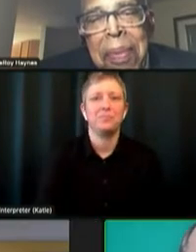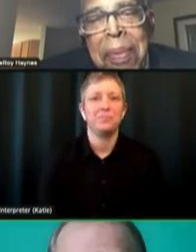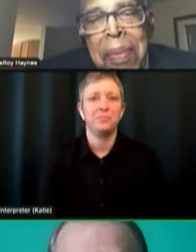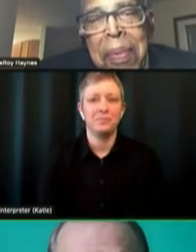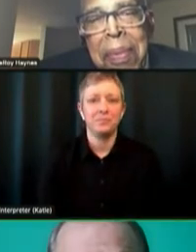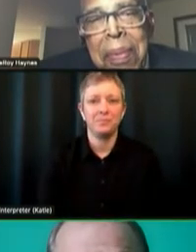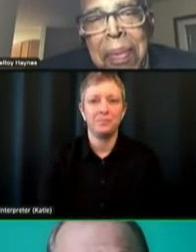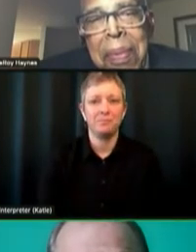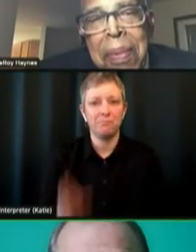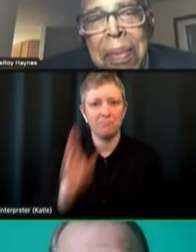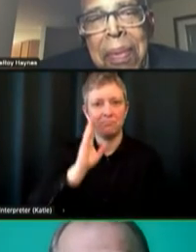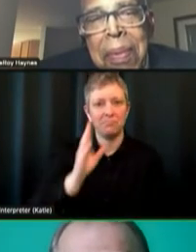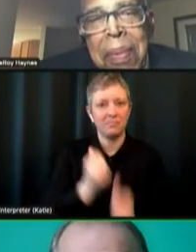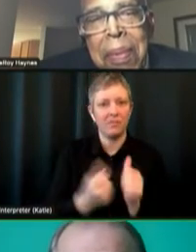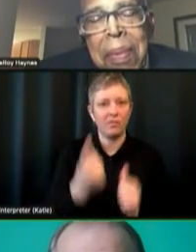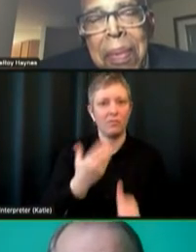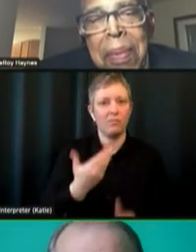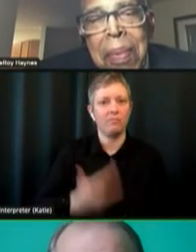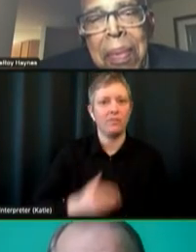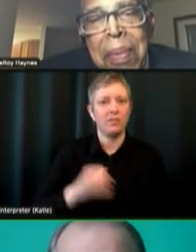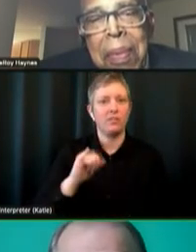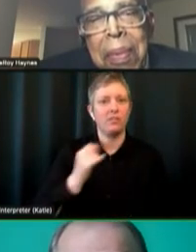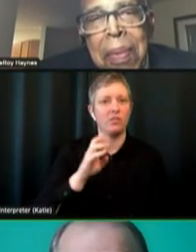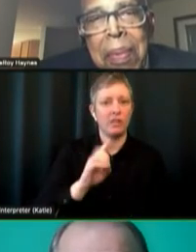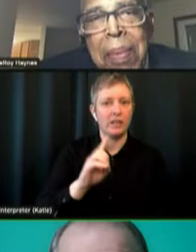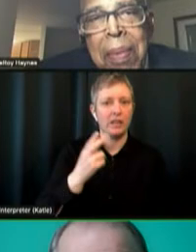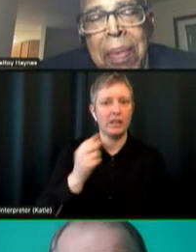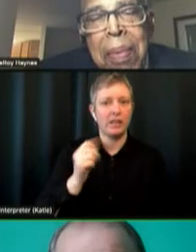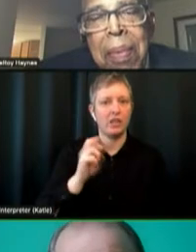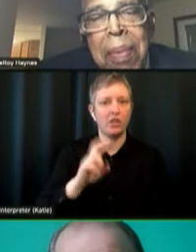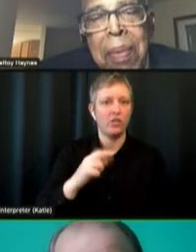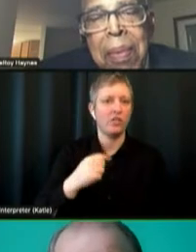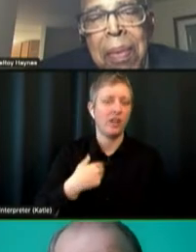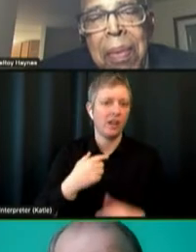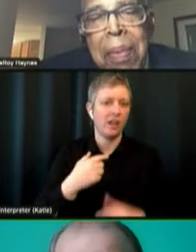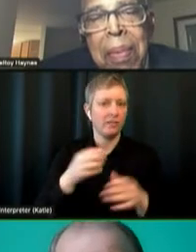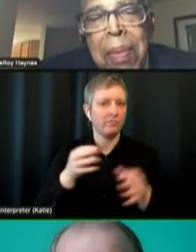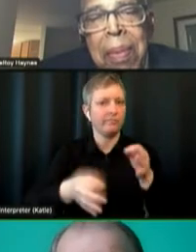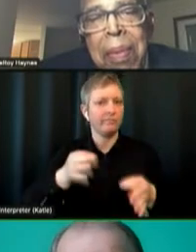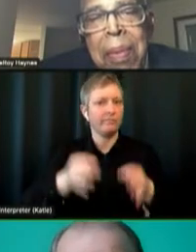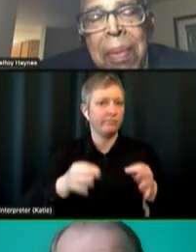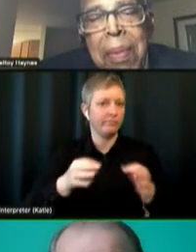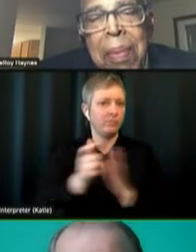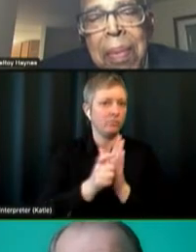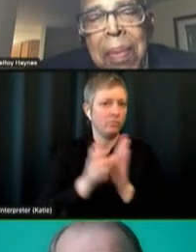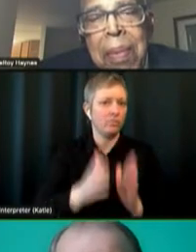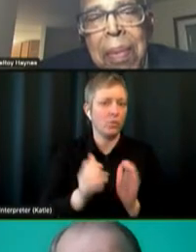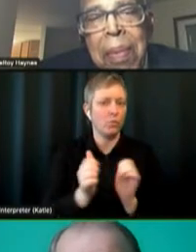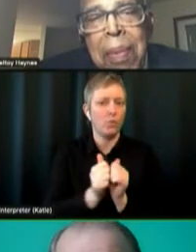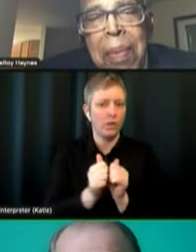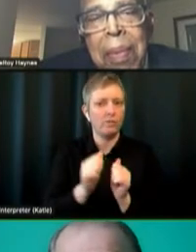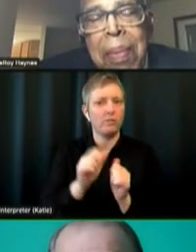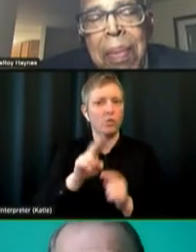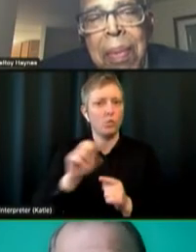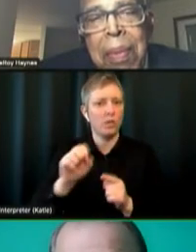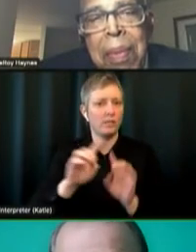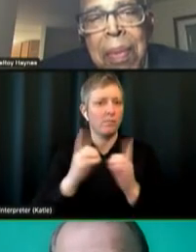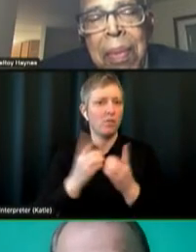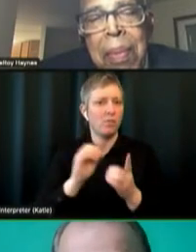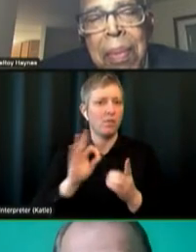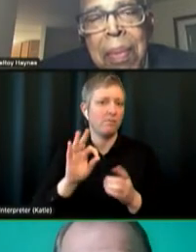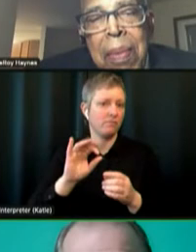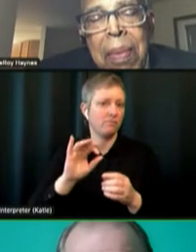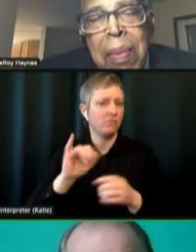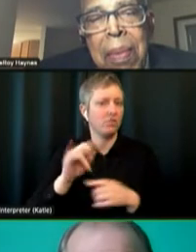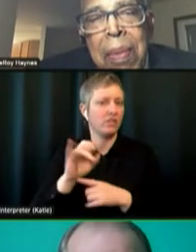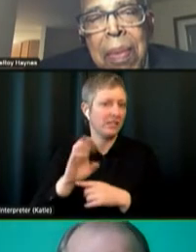Hi, everyone. My name is Jared Hager. I'm a trial attorney with the U.S. Department of Justice. I use he, him pronouns, and I